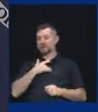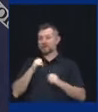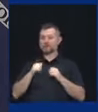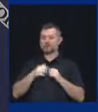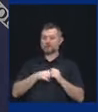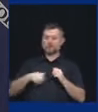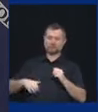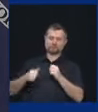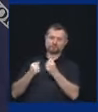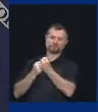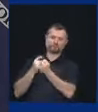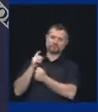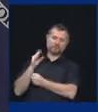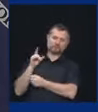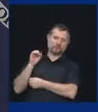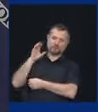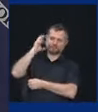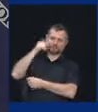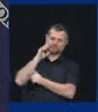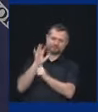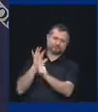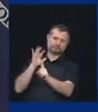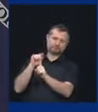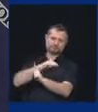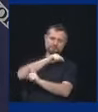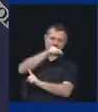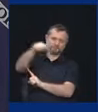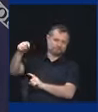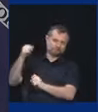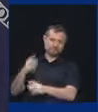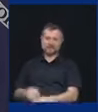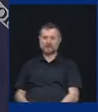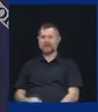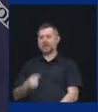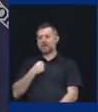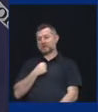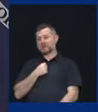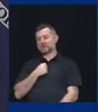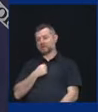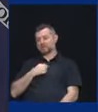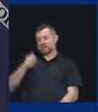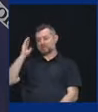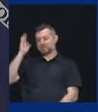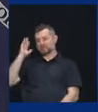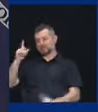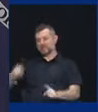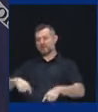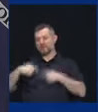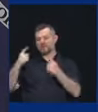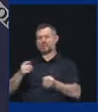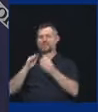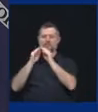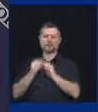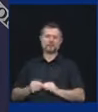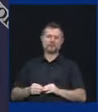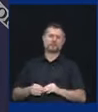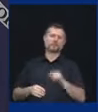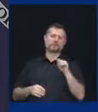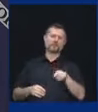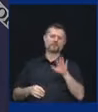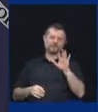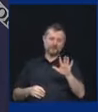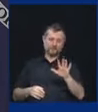The reality is the reality. I get up and I give you the numbers on COVID. I say it's 0.5. Either I'm doing well